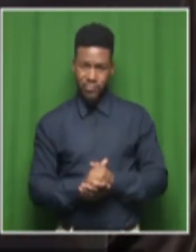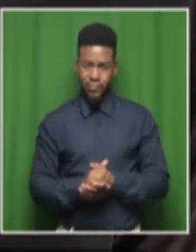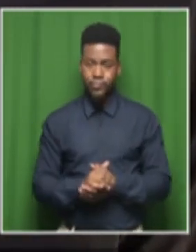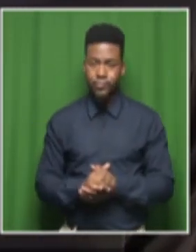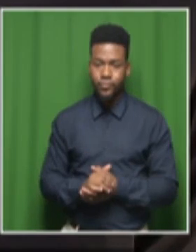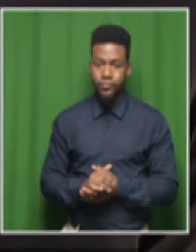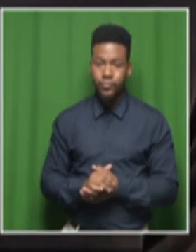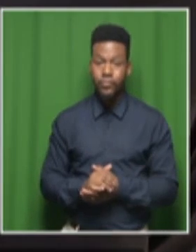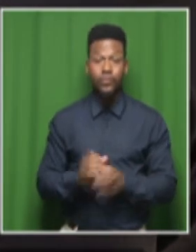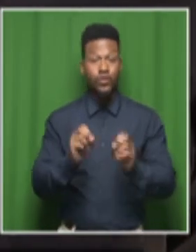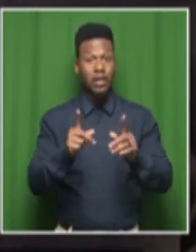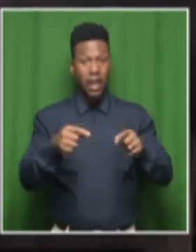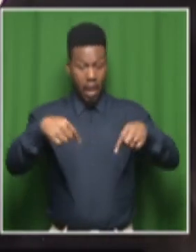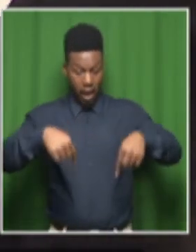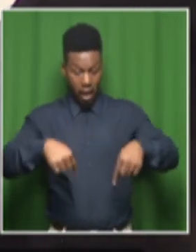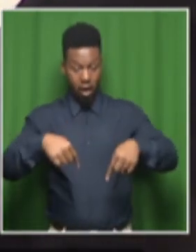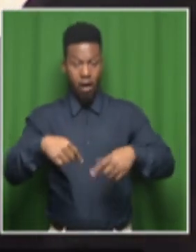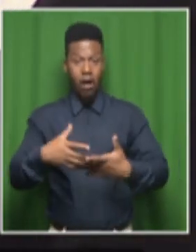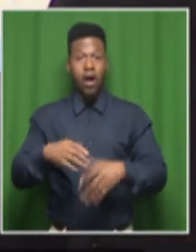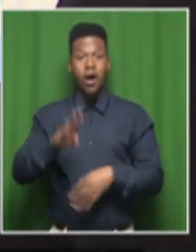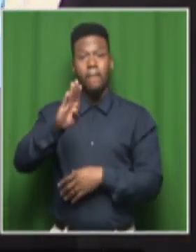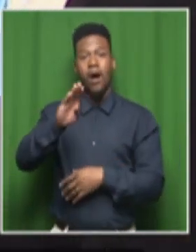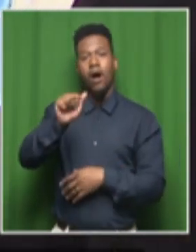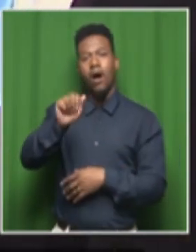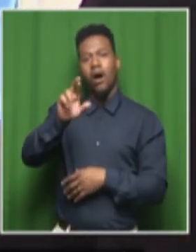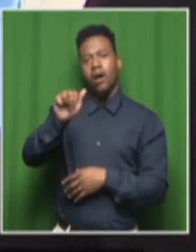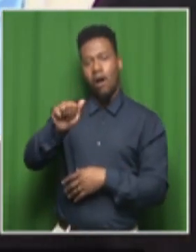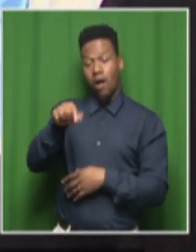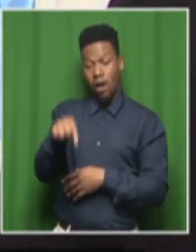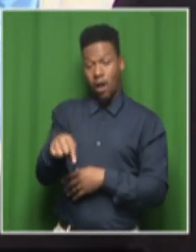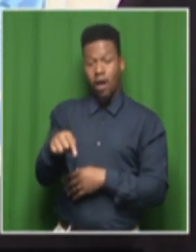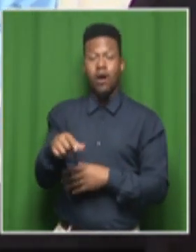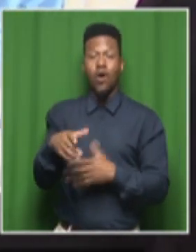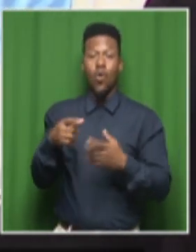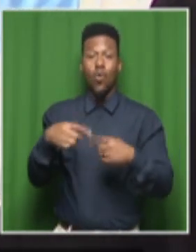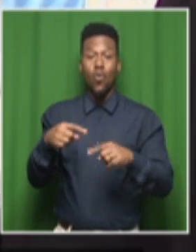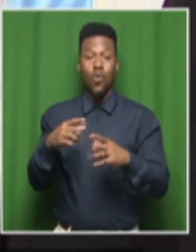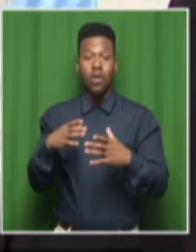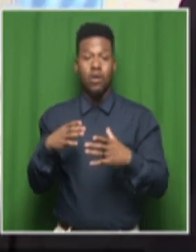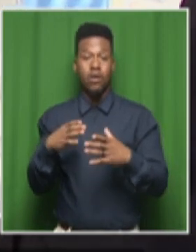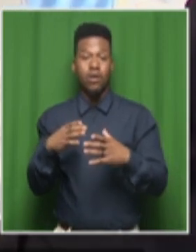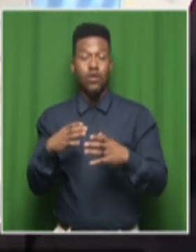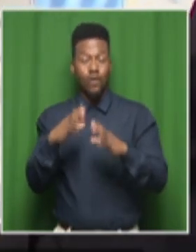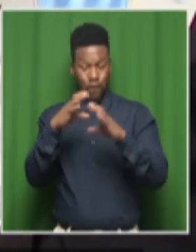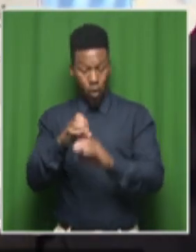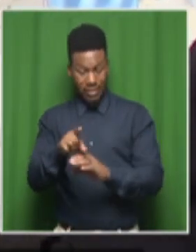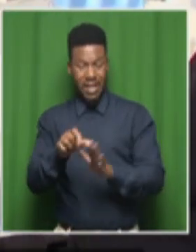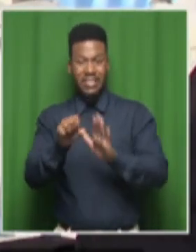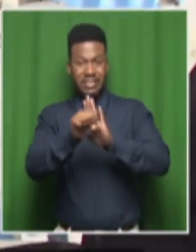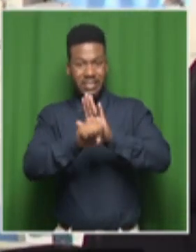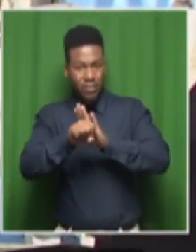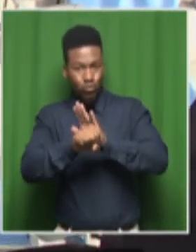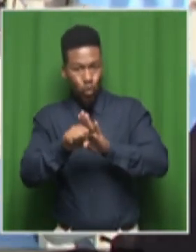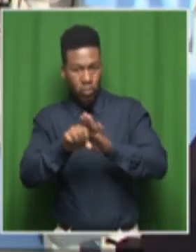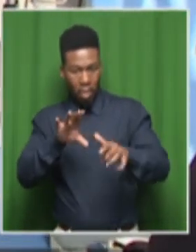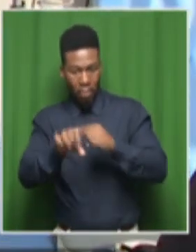our unit here at Chris Hani Baragwanath Academic Hospital drew up the early warning signs for childhood cancer, which